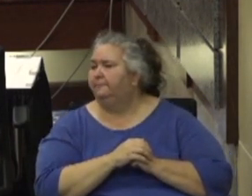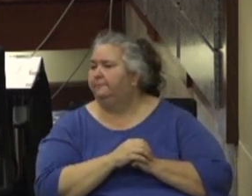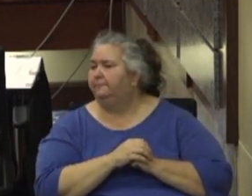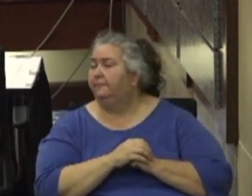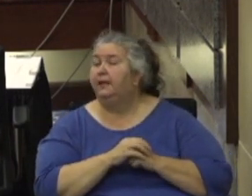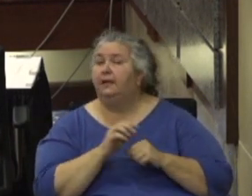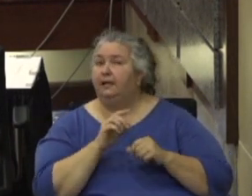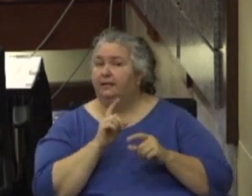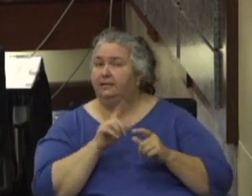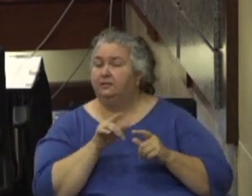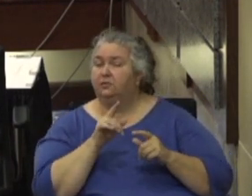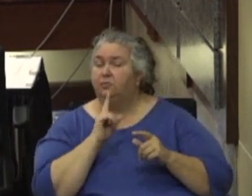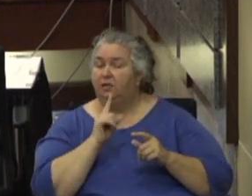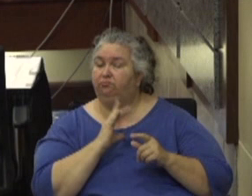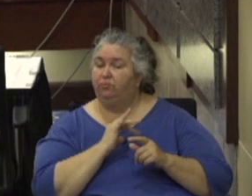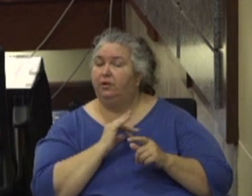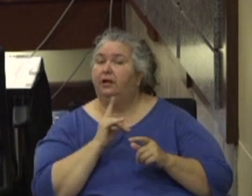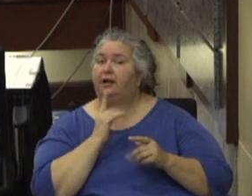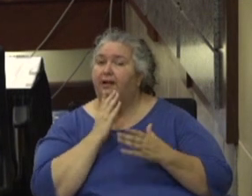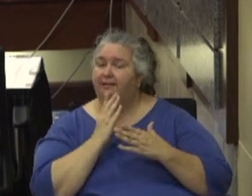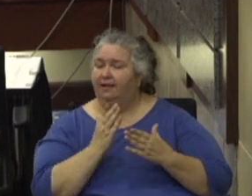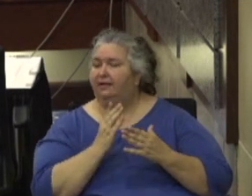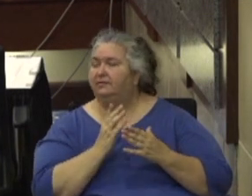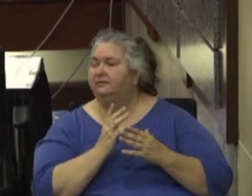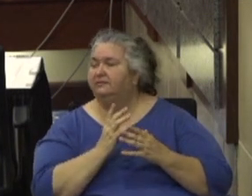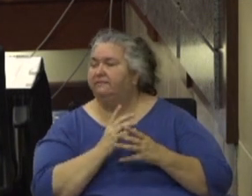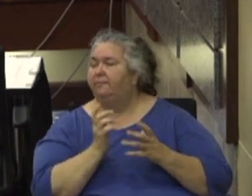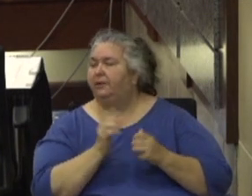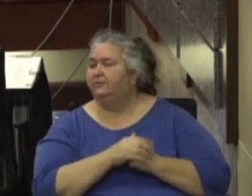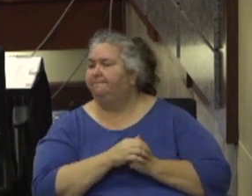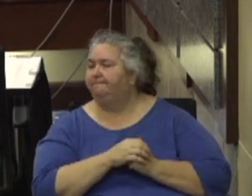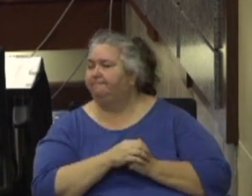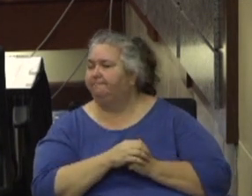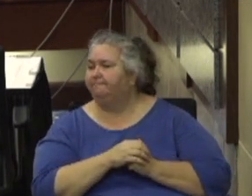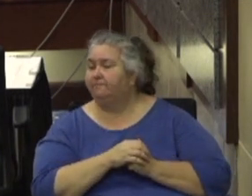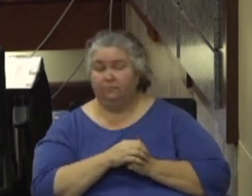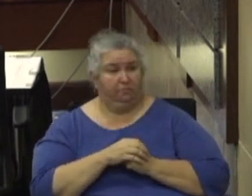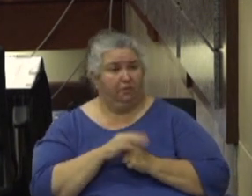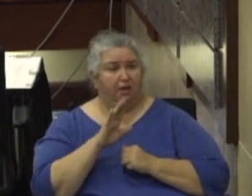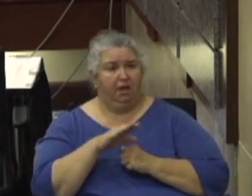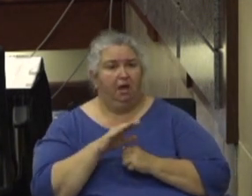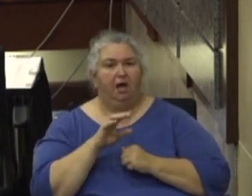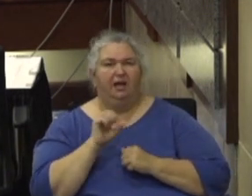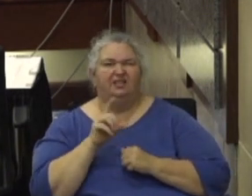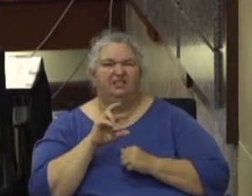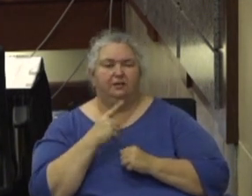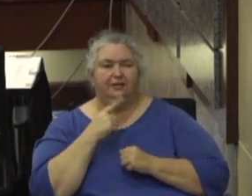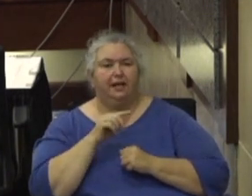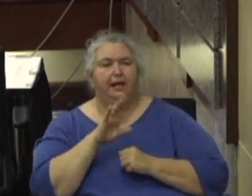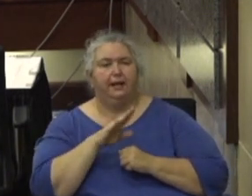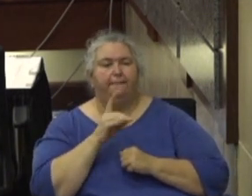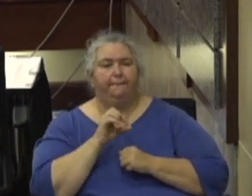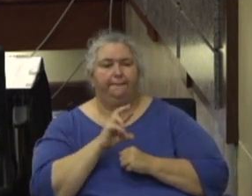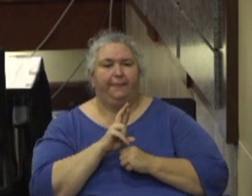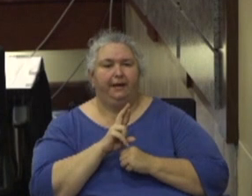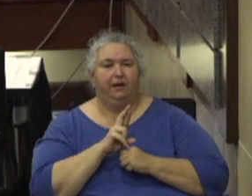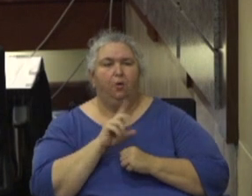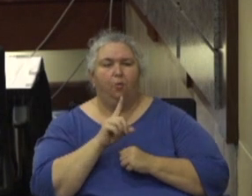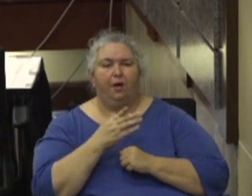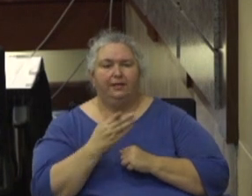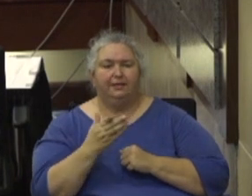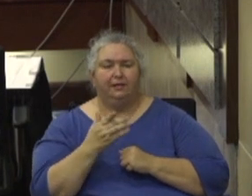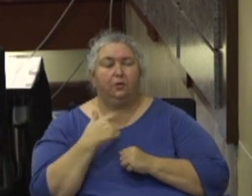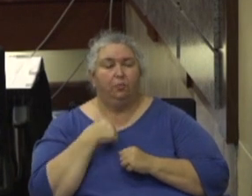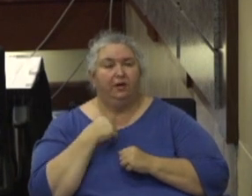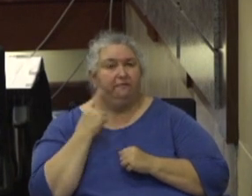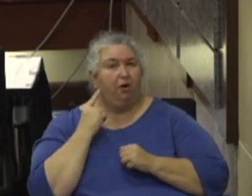But thanks again, Mayor, for asking us to serve. You bet. And Mayor, one thing to wrap this up is one thing that we have